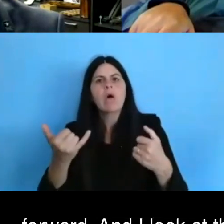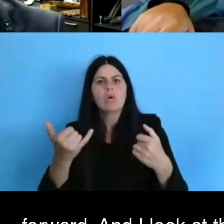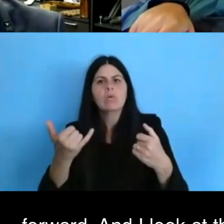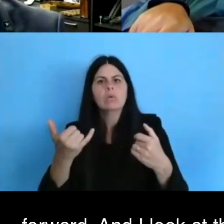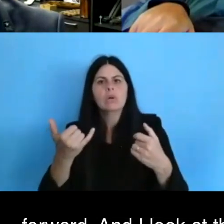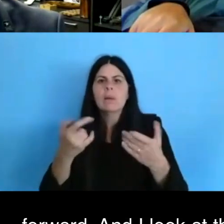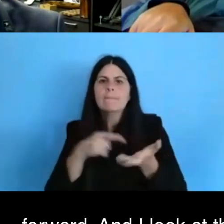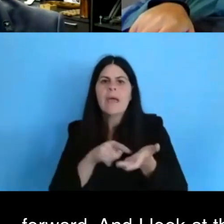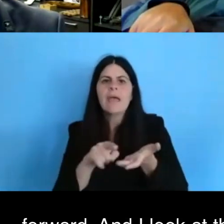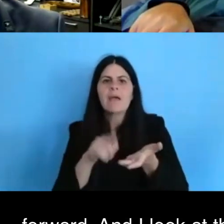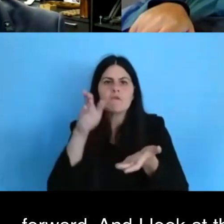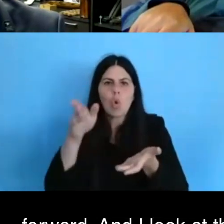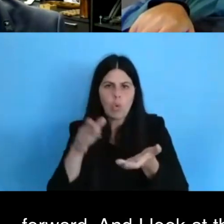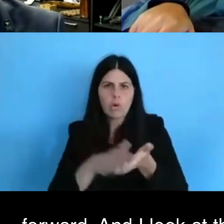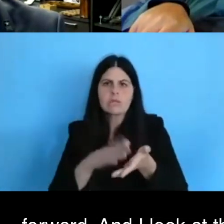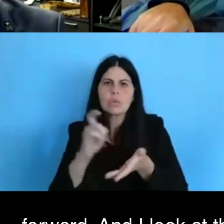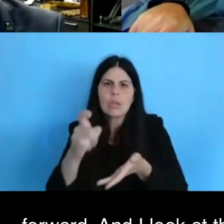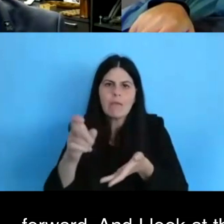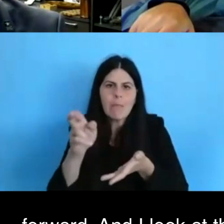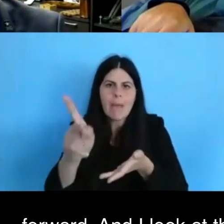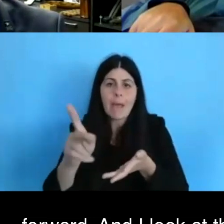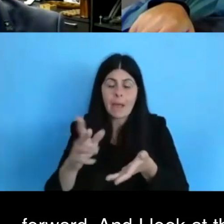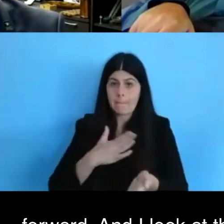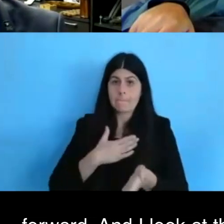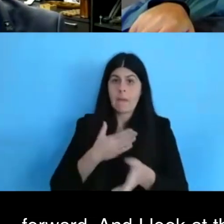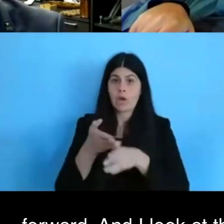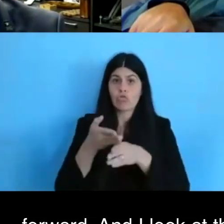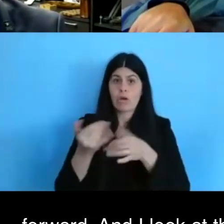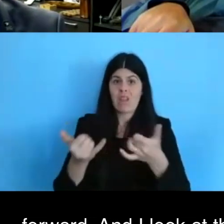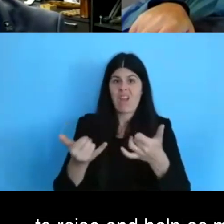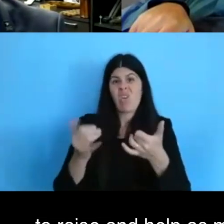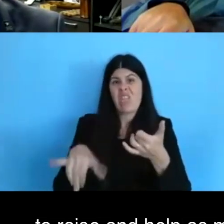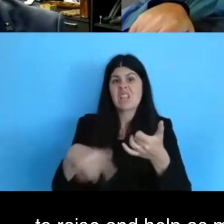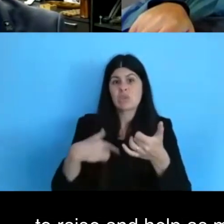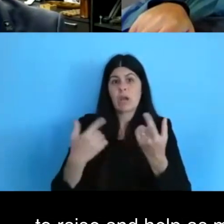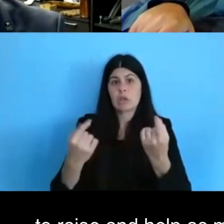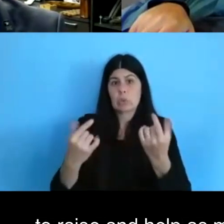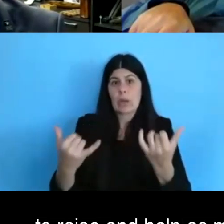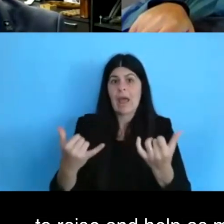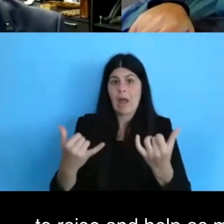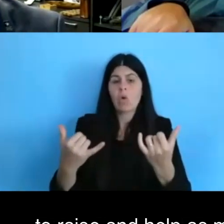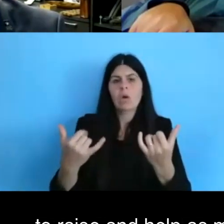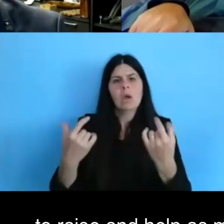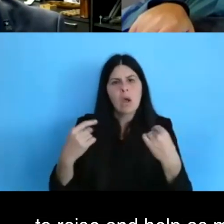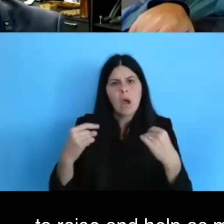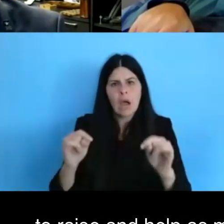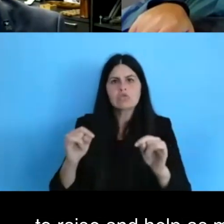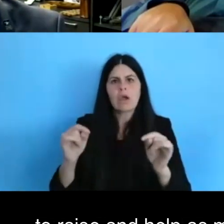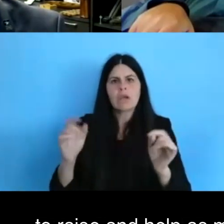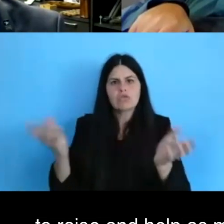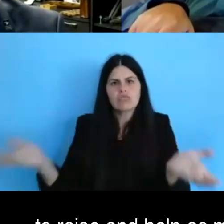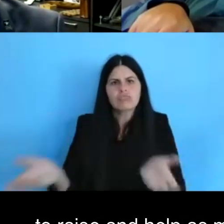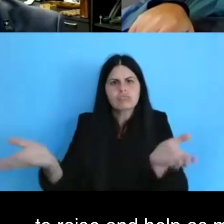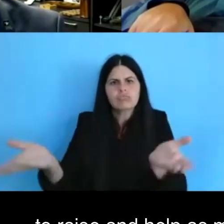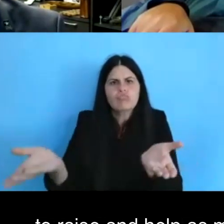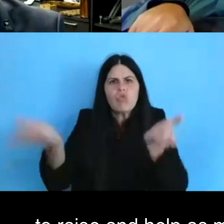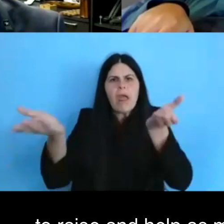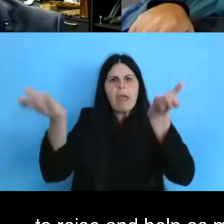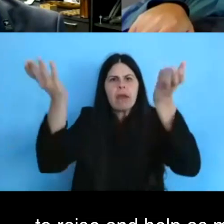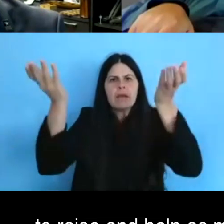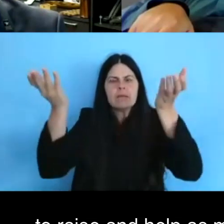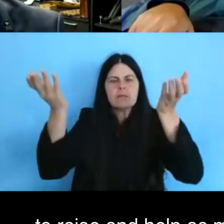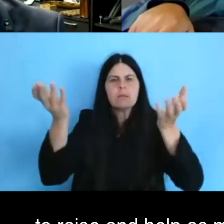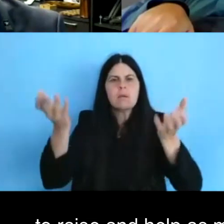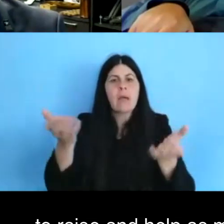my own career, where I'm at now, and that's what I do, as I try to raise and help as many as I can. For one, I'm not going to be here